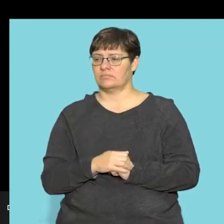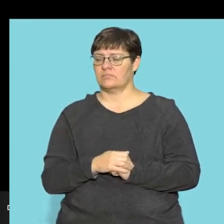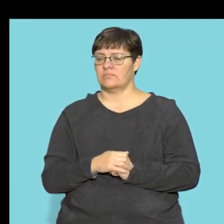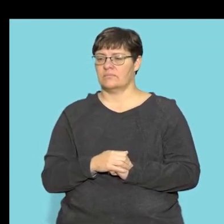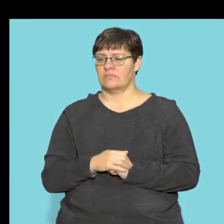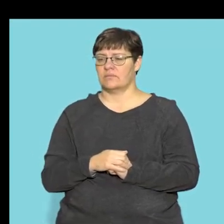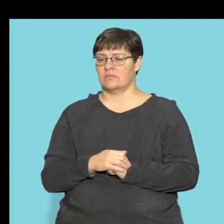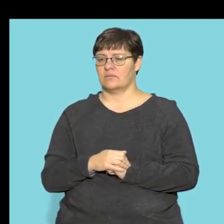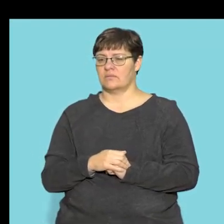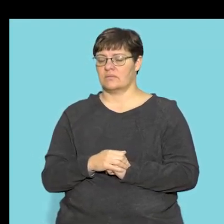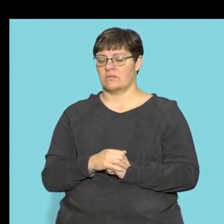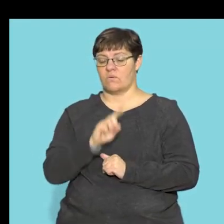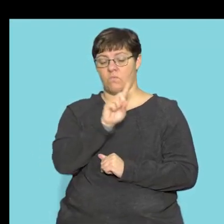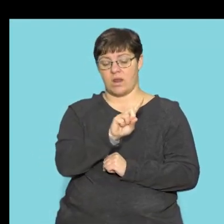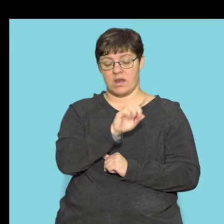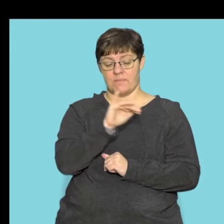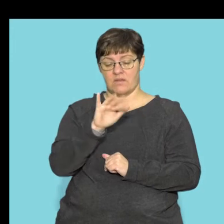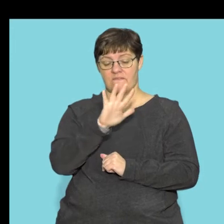will be equals to